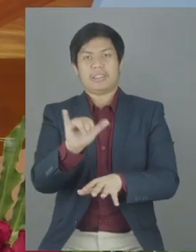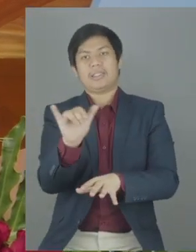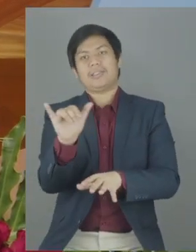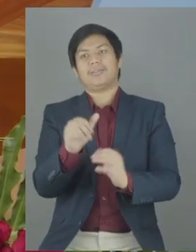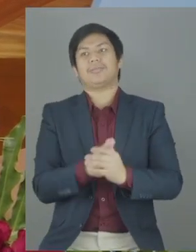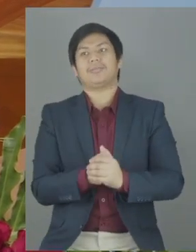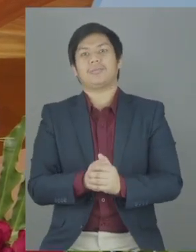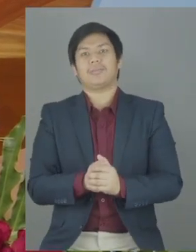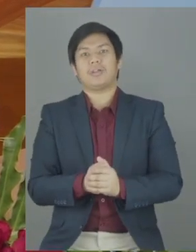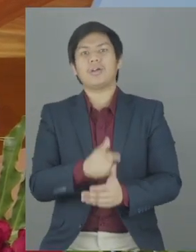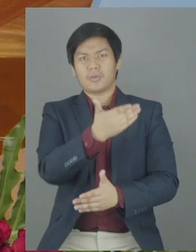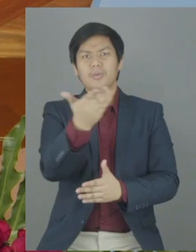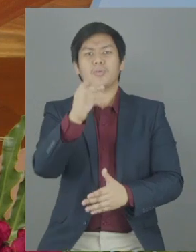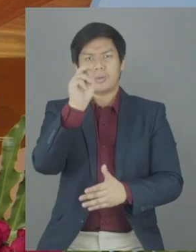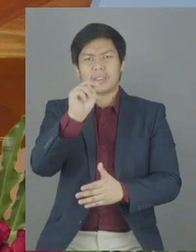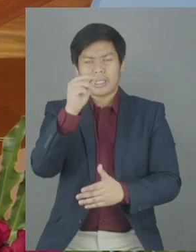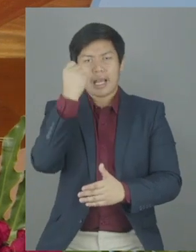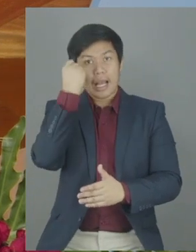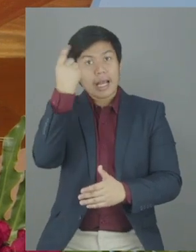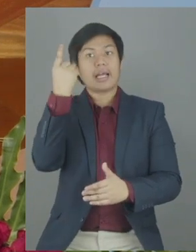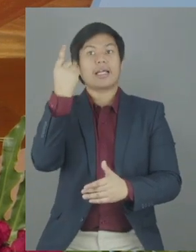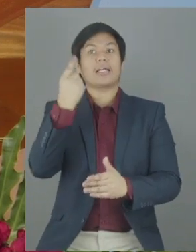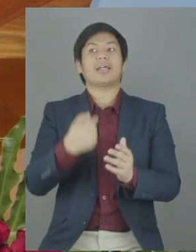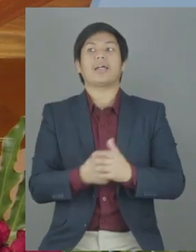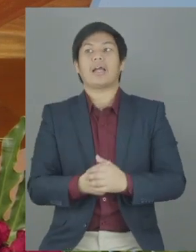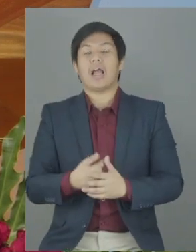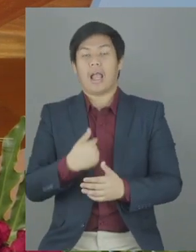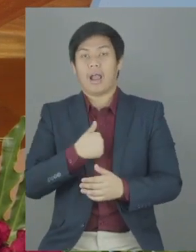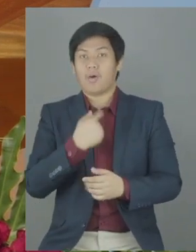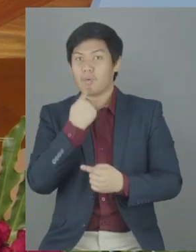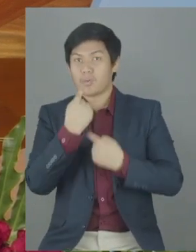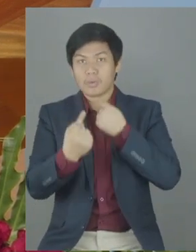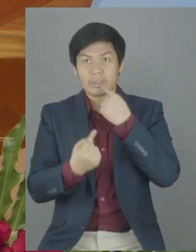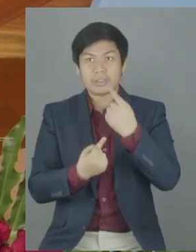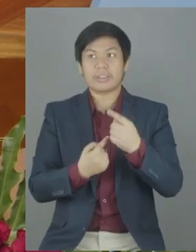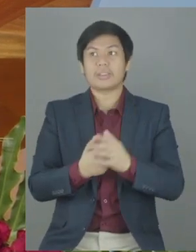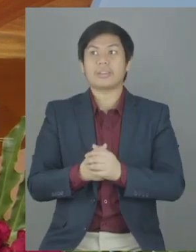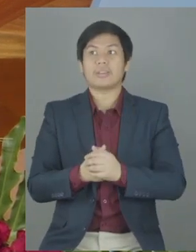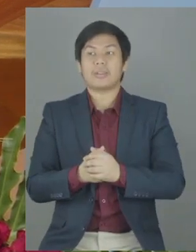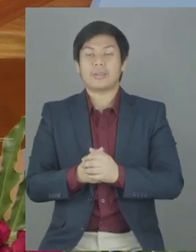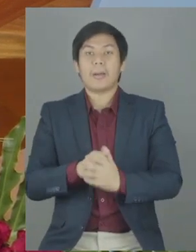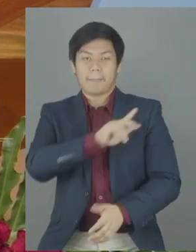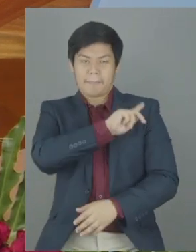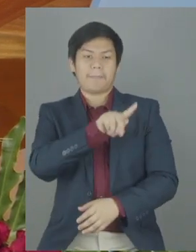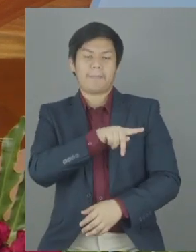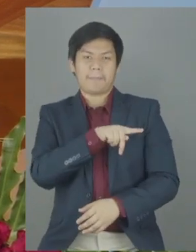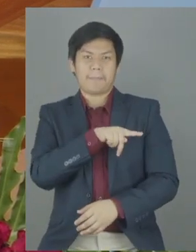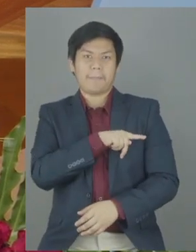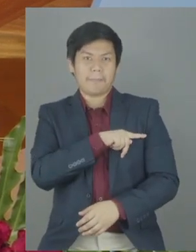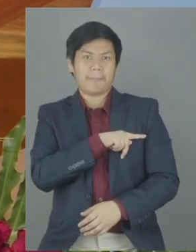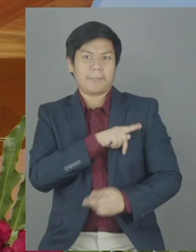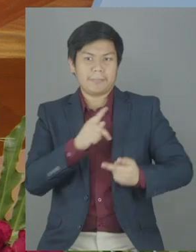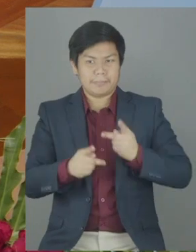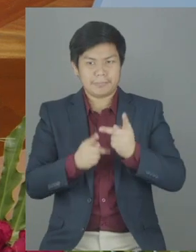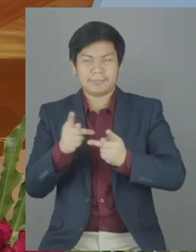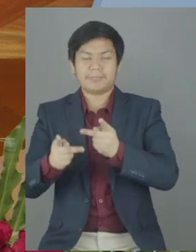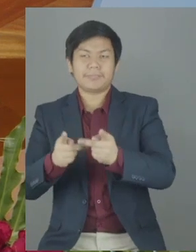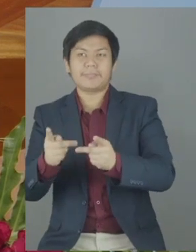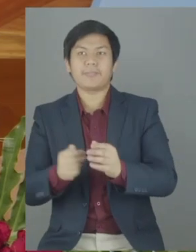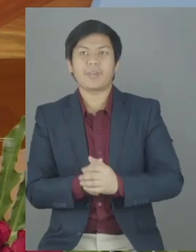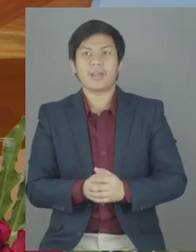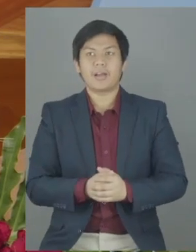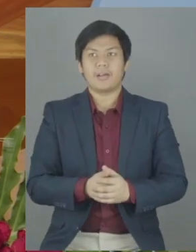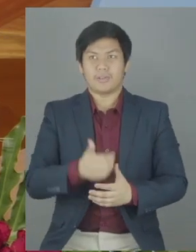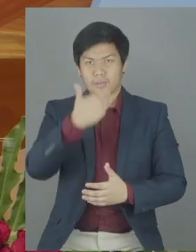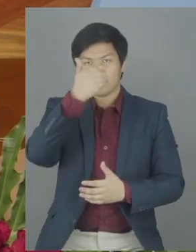You for one should understand. All I'm saying is hospitality is personal. Since you've been alienated before, since you